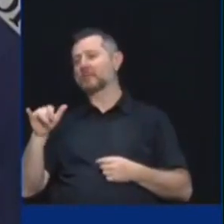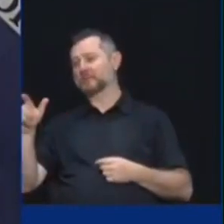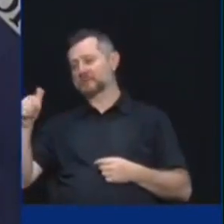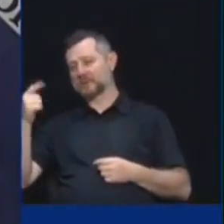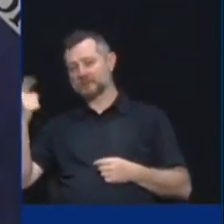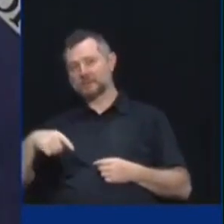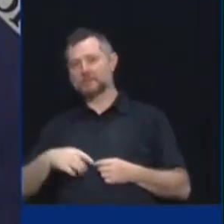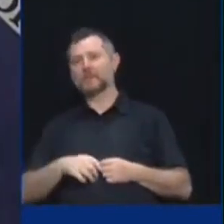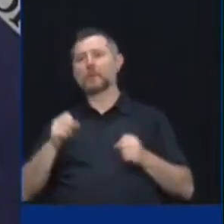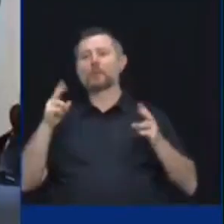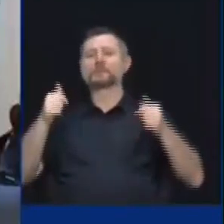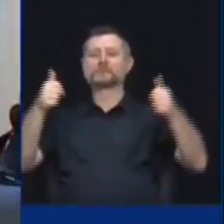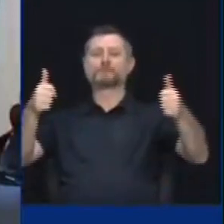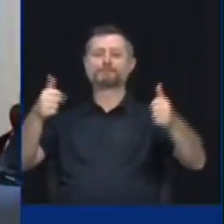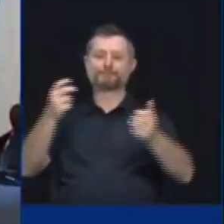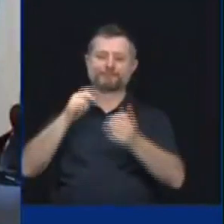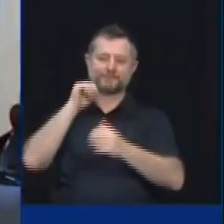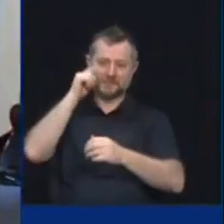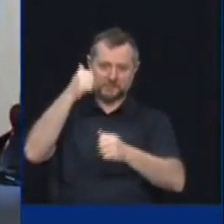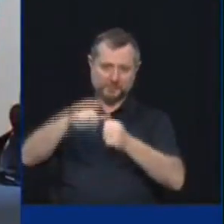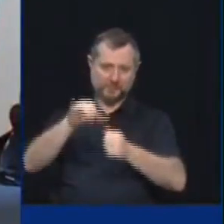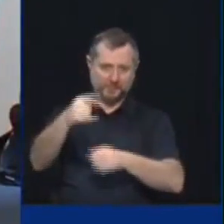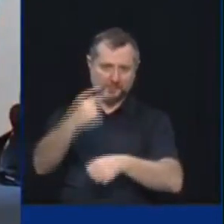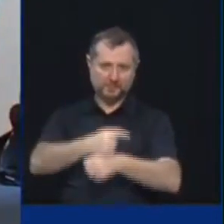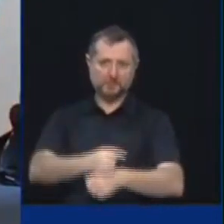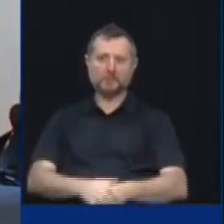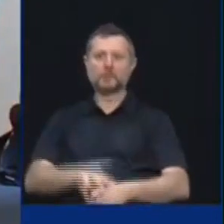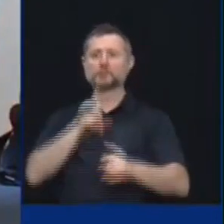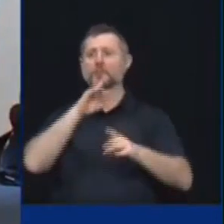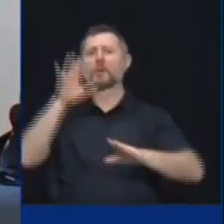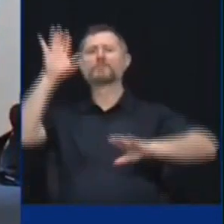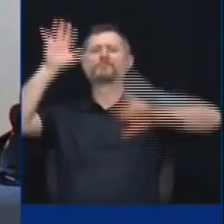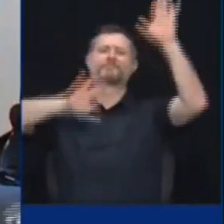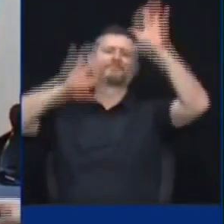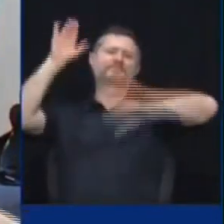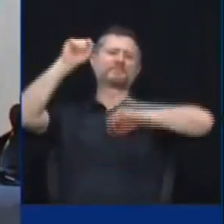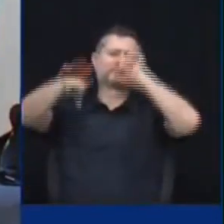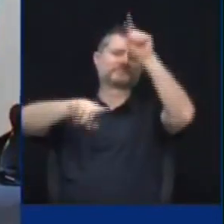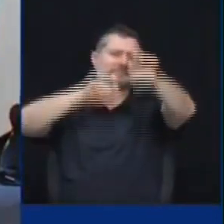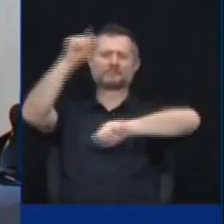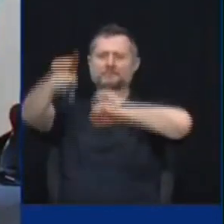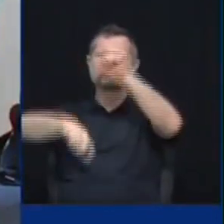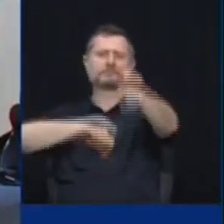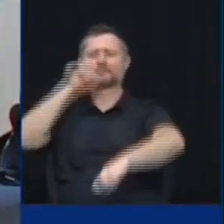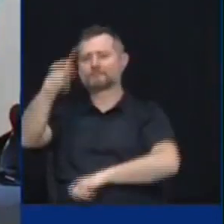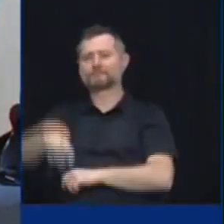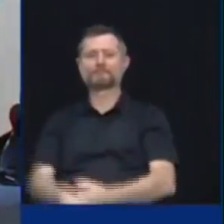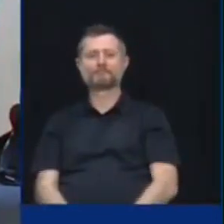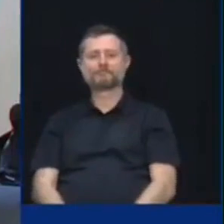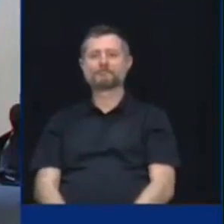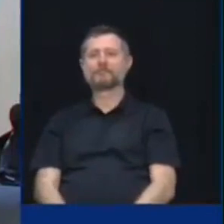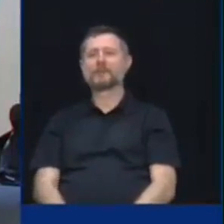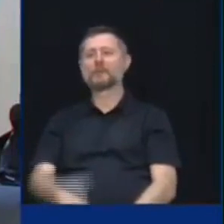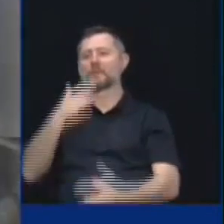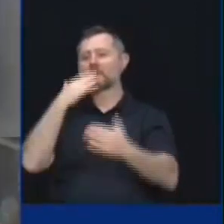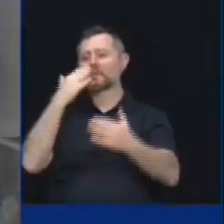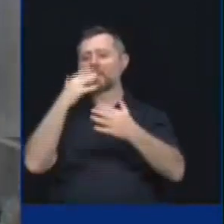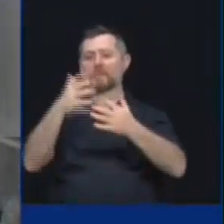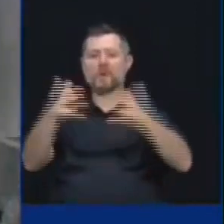Okay. Remember those numbers. Governor, any cases of the Delta variant in New York? Thank you very much.